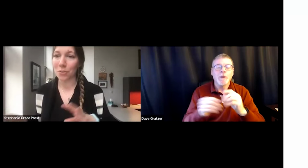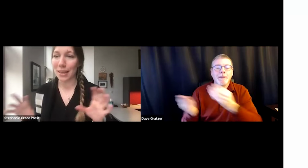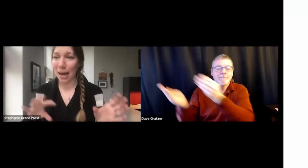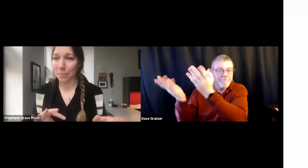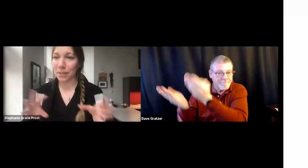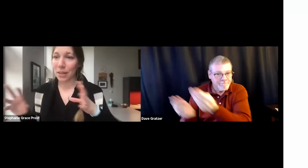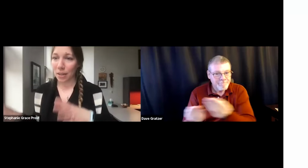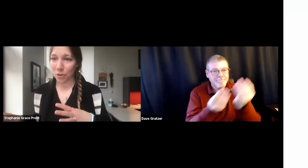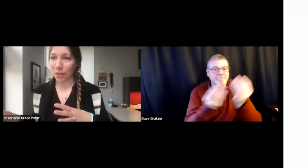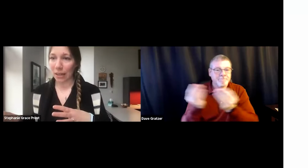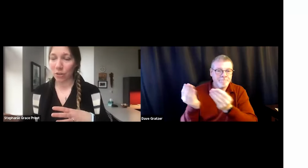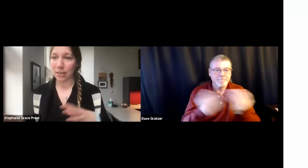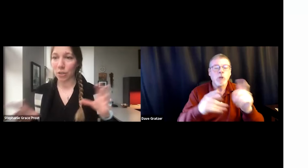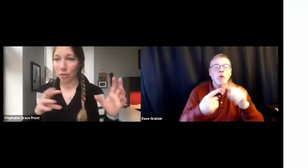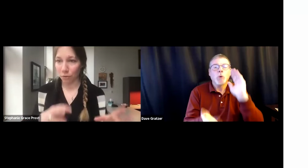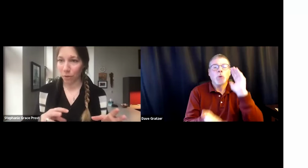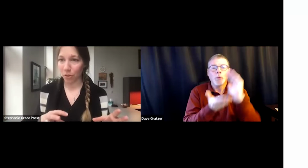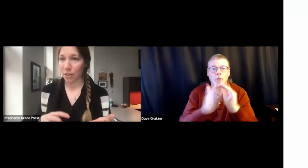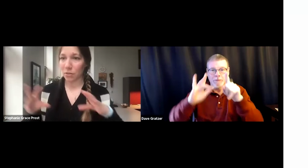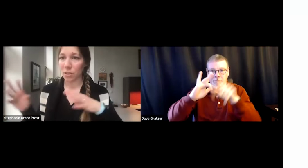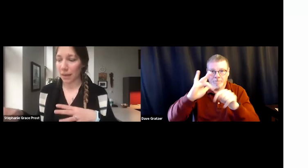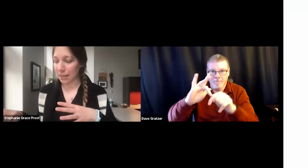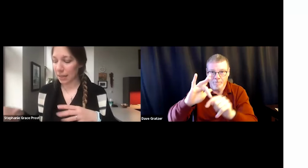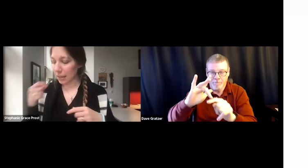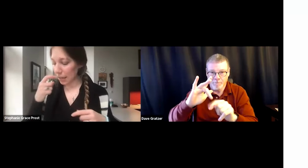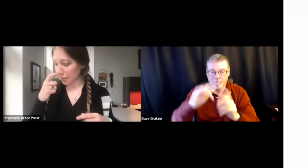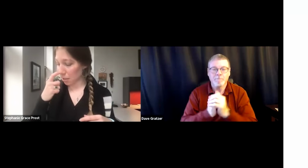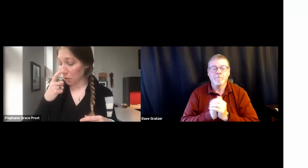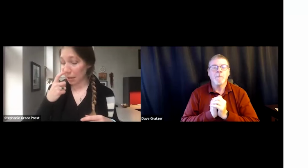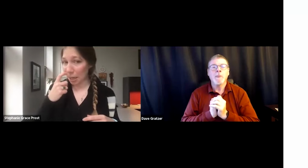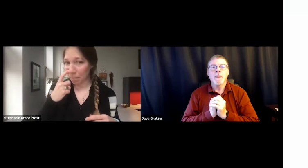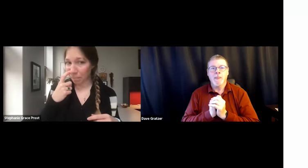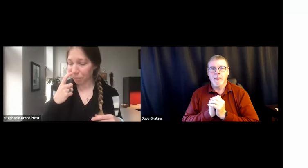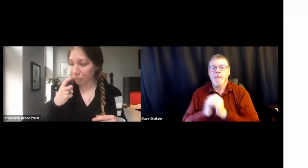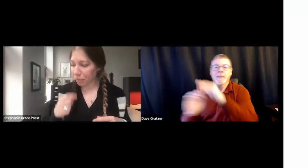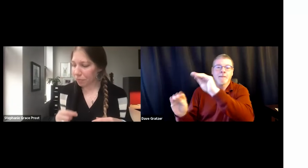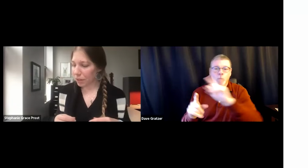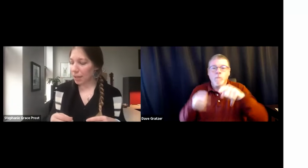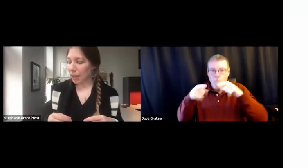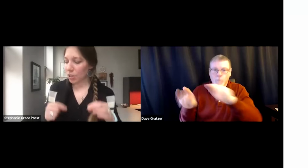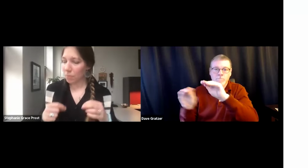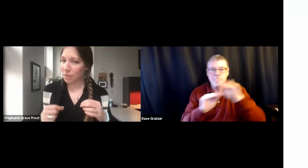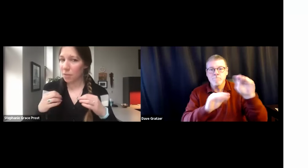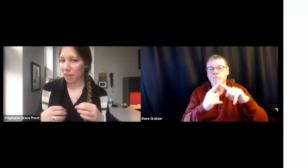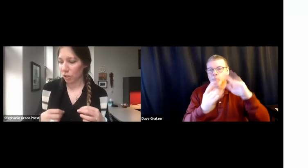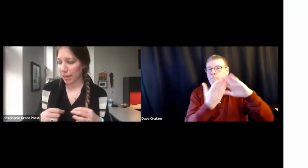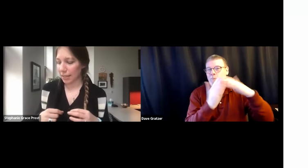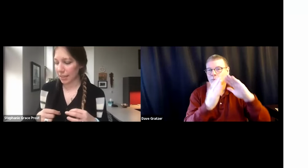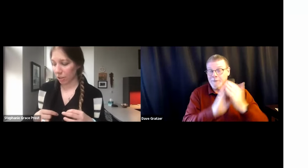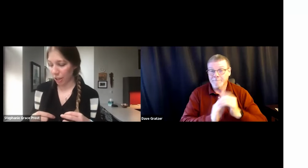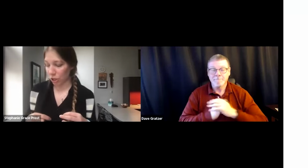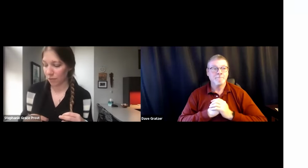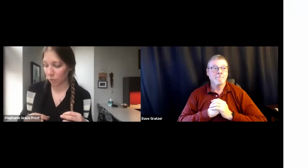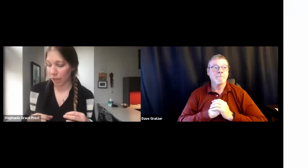as to reduce gaps during that transition from the correctional space into the community. In terms of